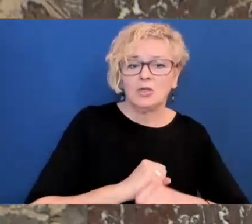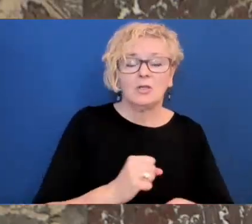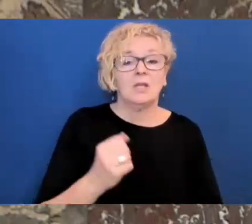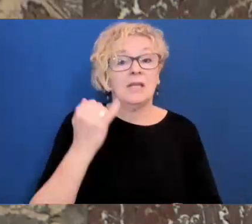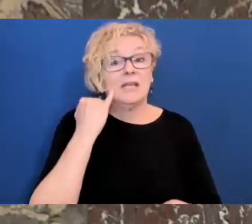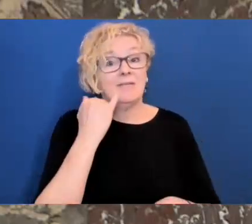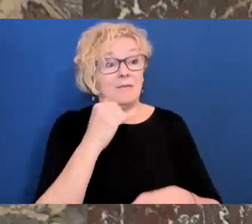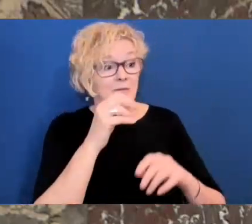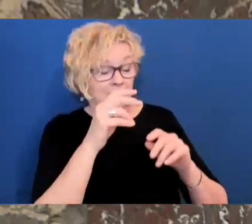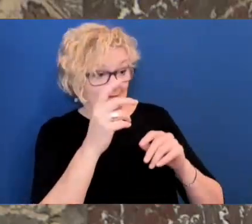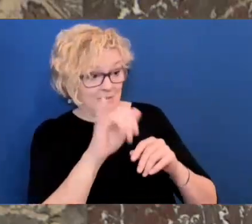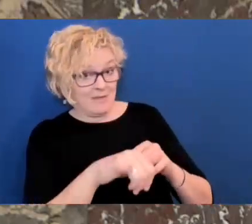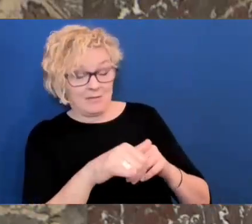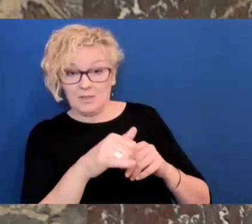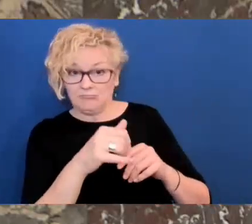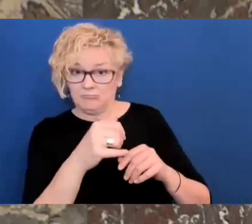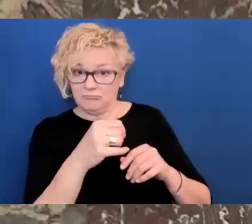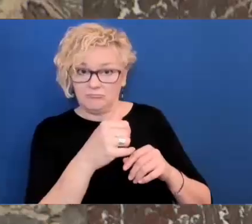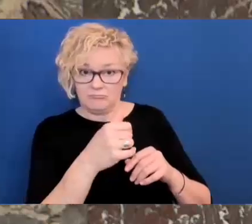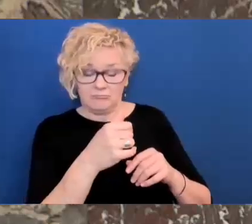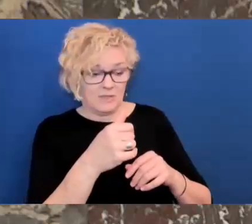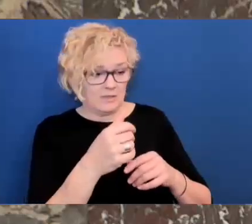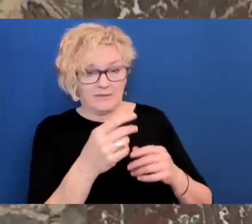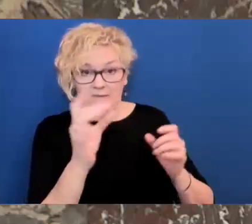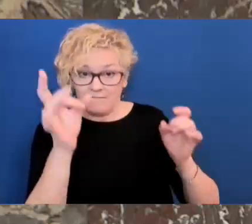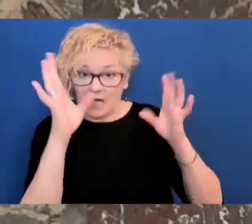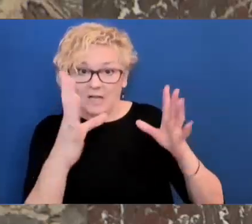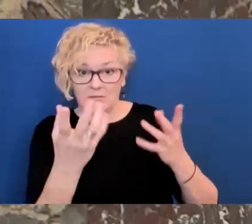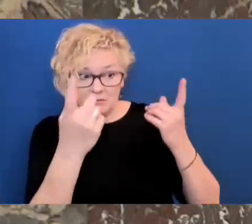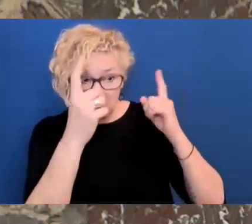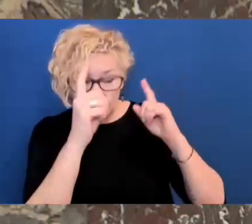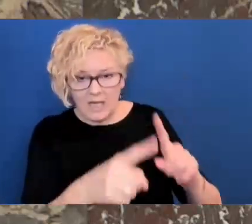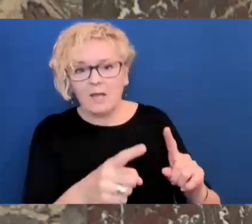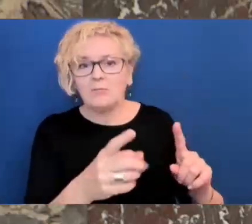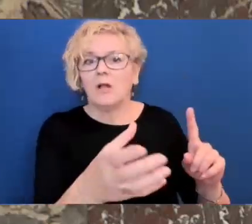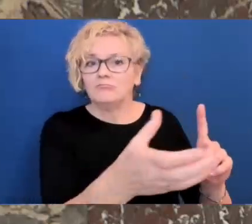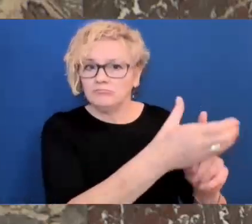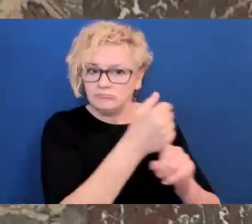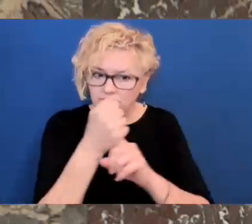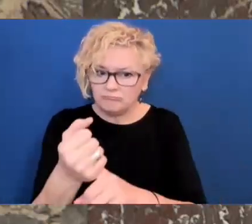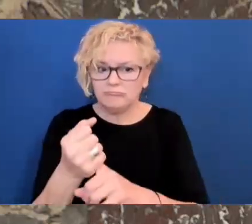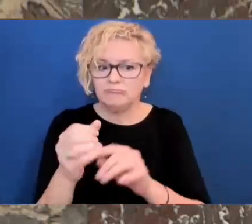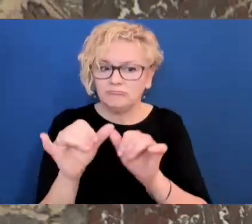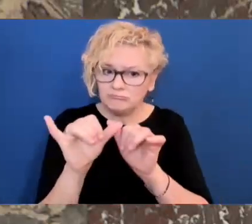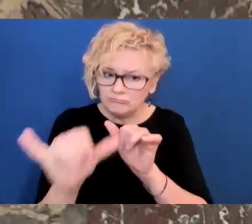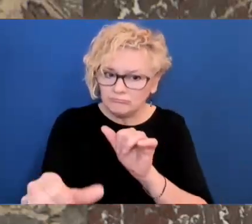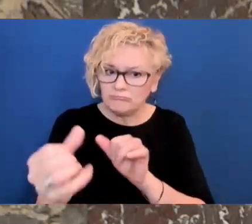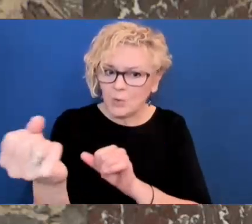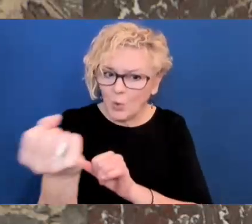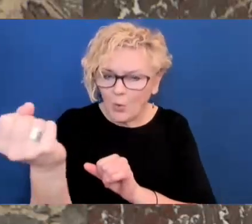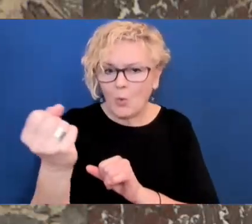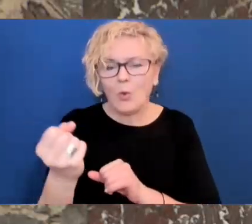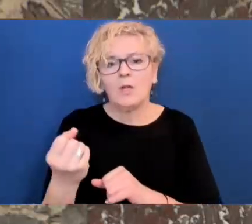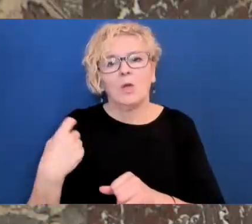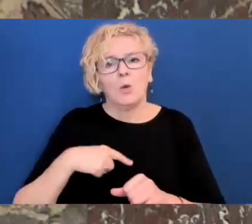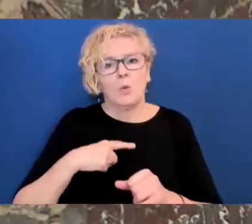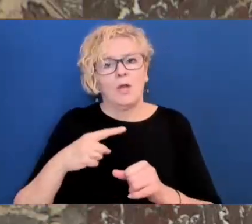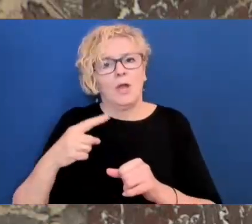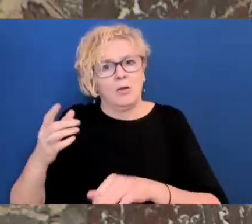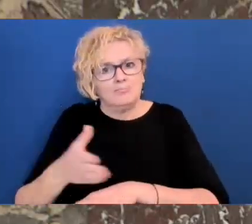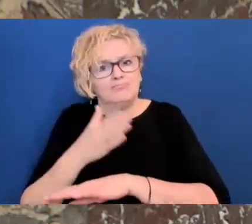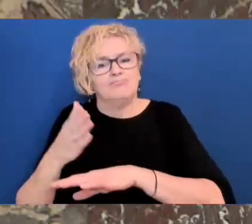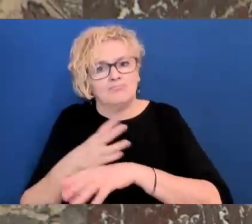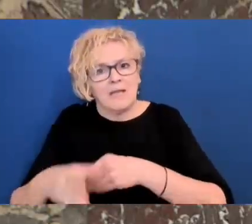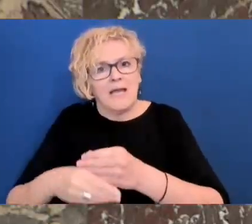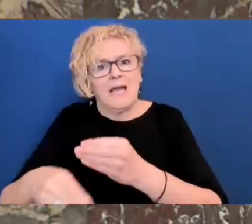and to intervene with supports if, for example, mental health interventions will help interrupt that cycle of offending. We're opening mental